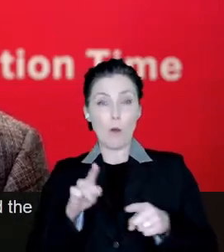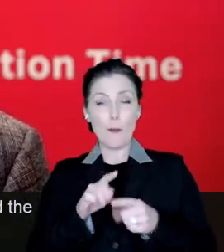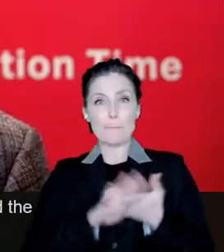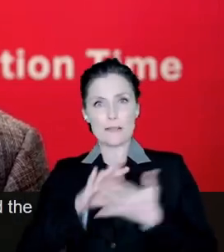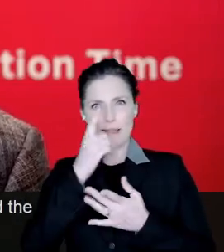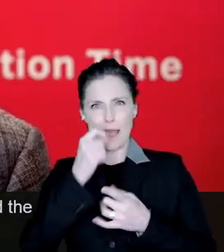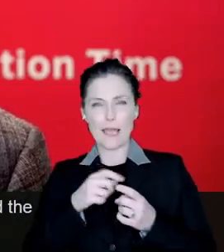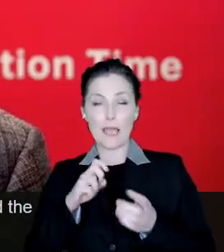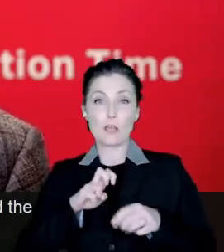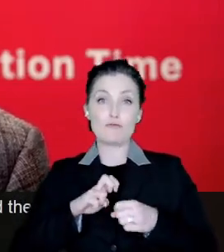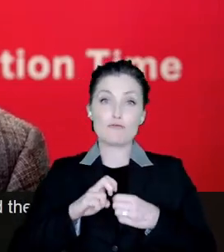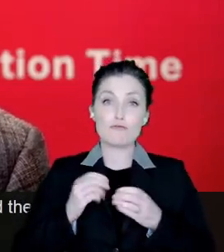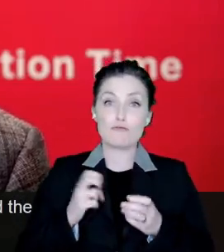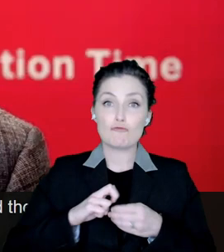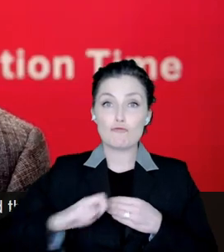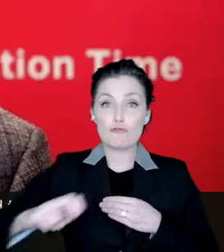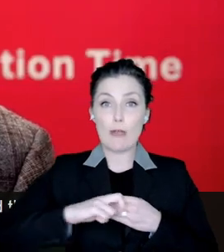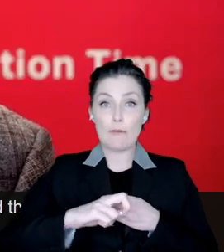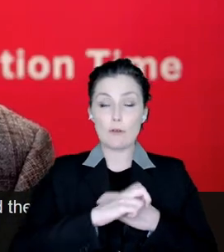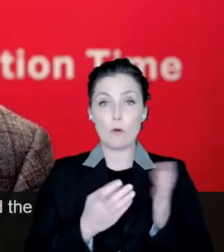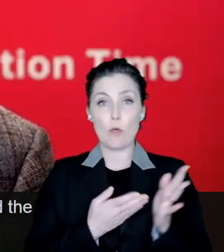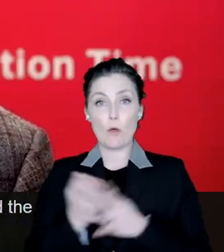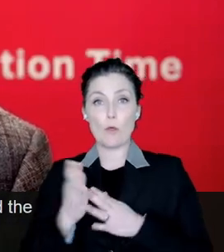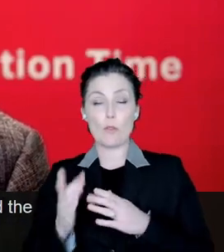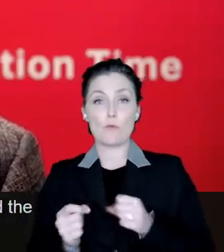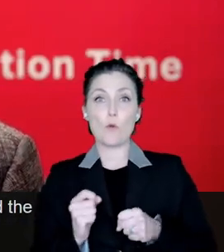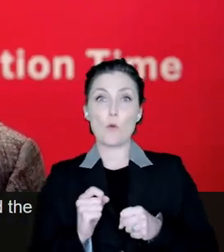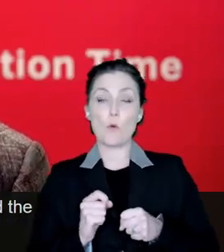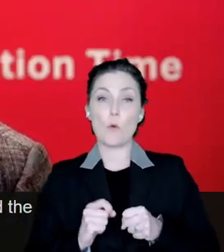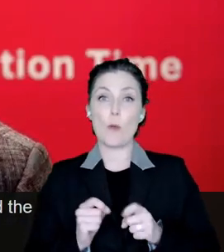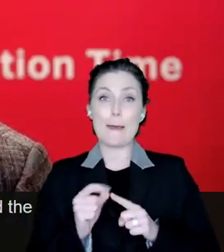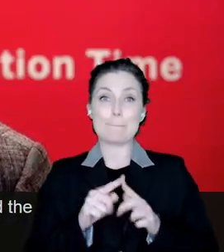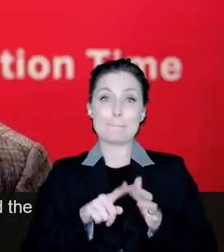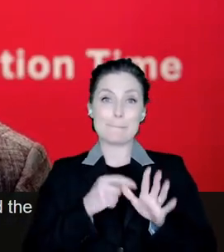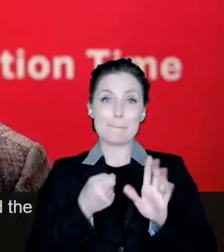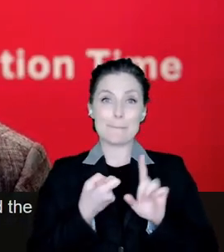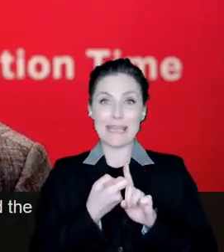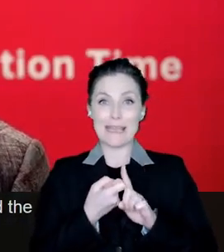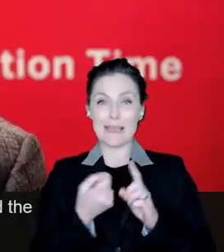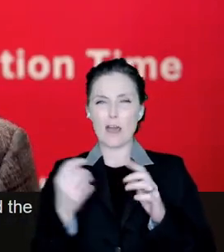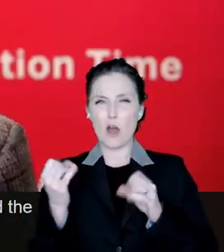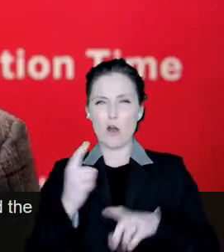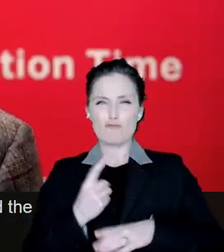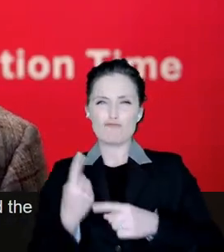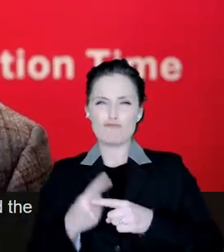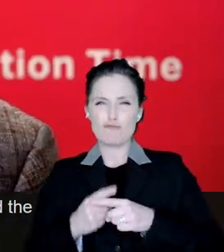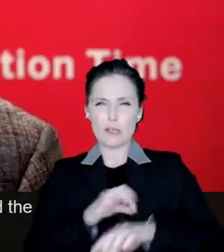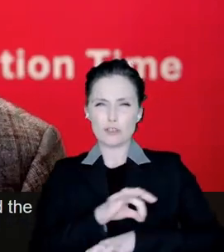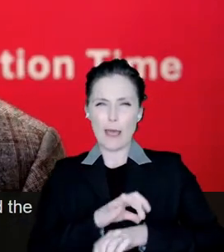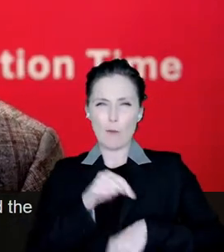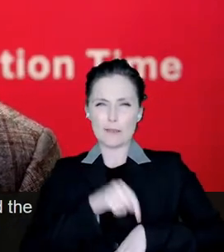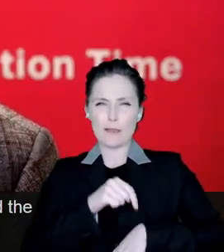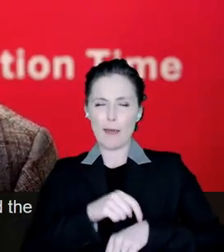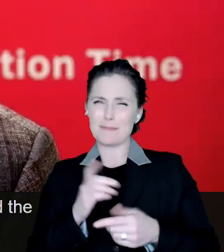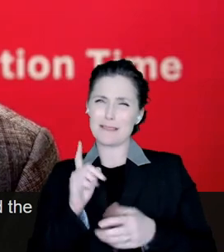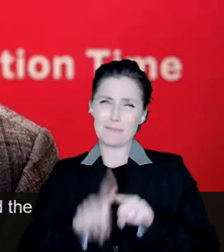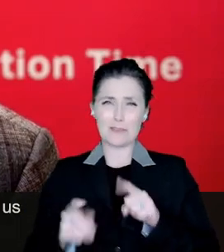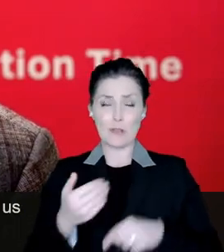peak periods, particularly in the morning? And some of us continue to work, says